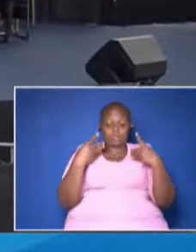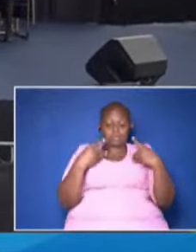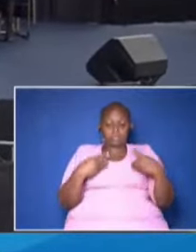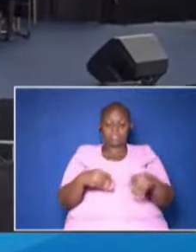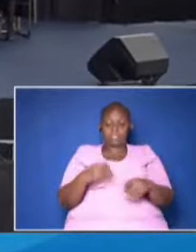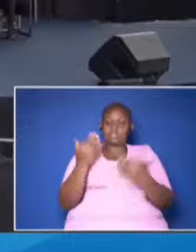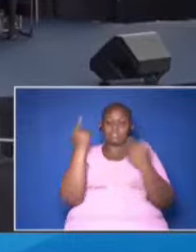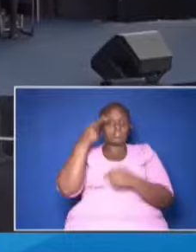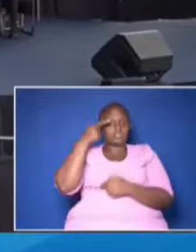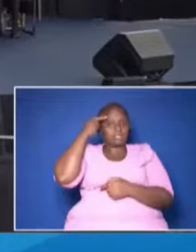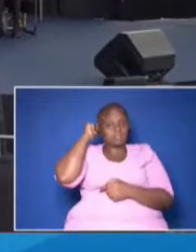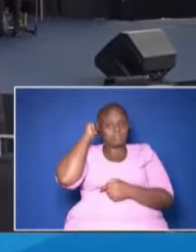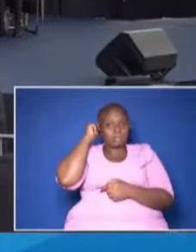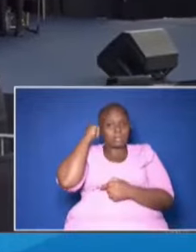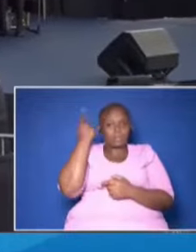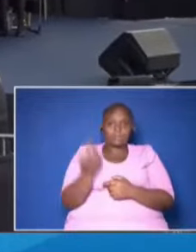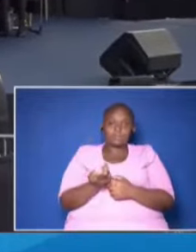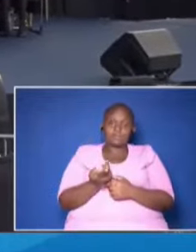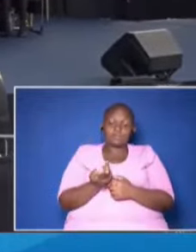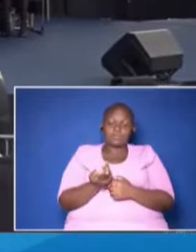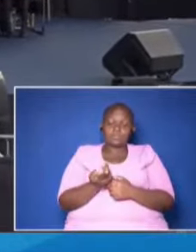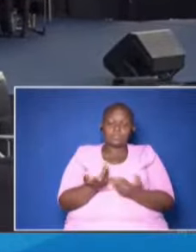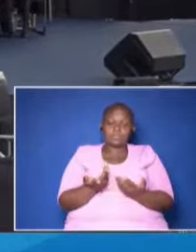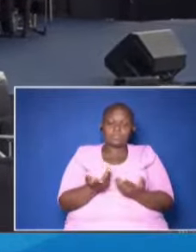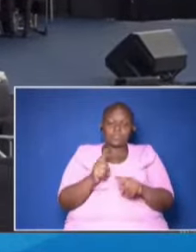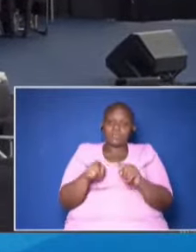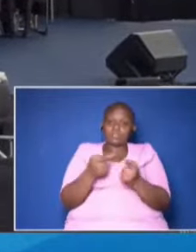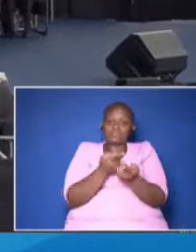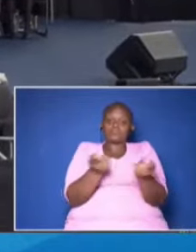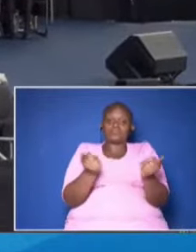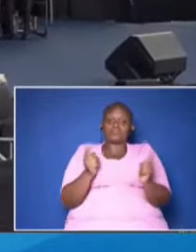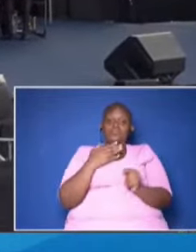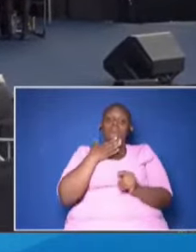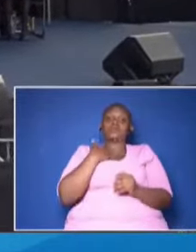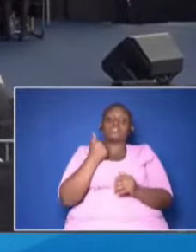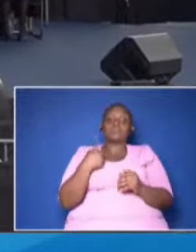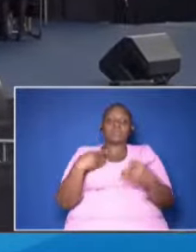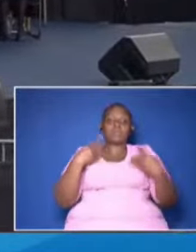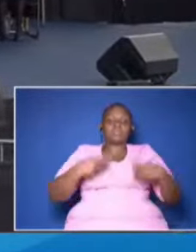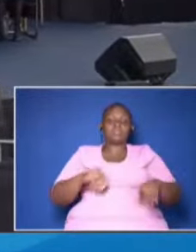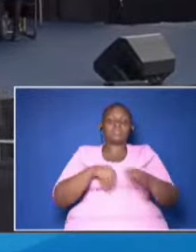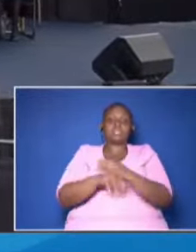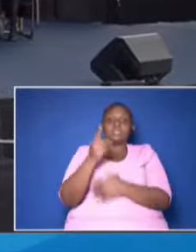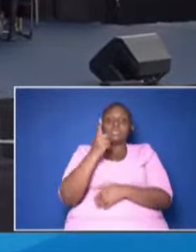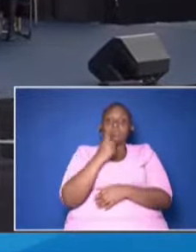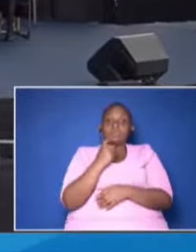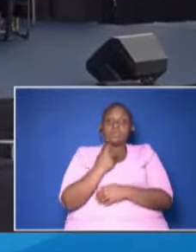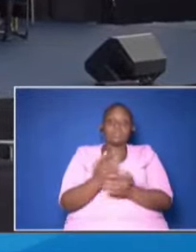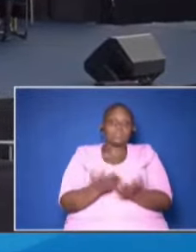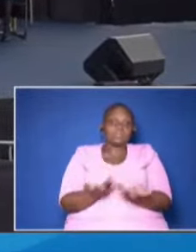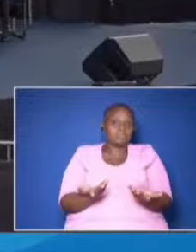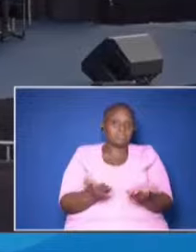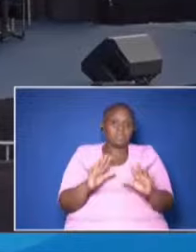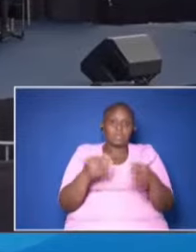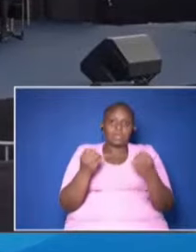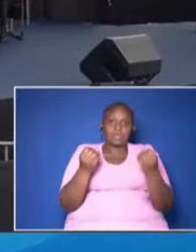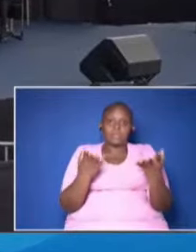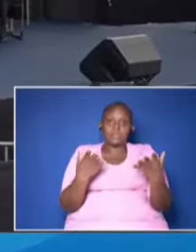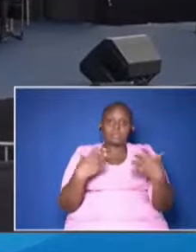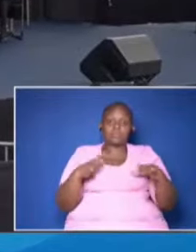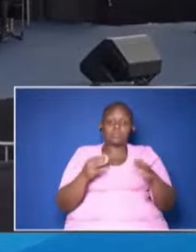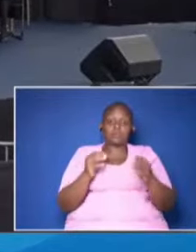suit but you all want me to wear my white Su how many people agree